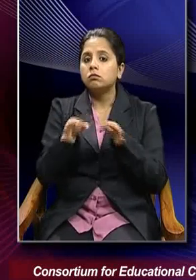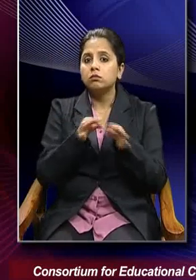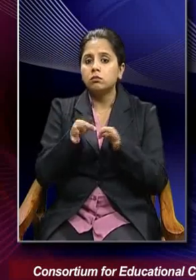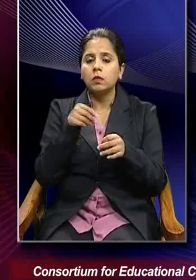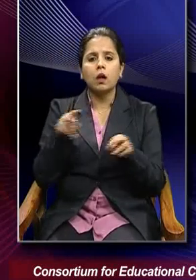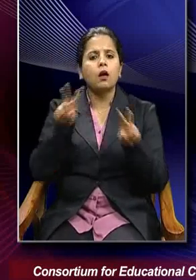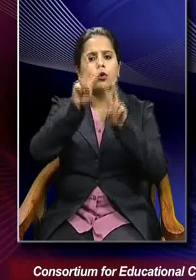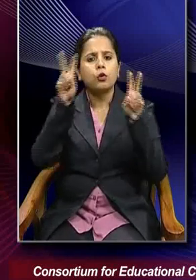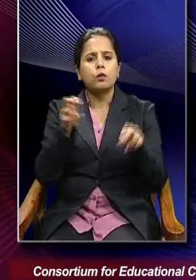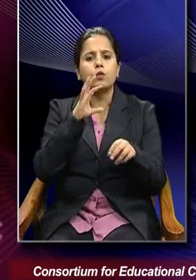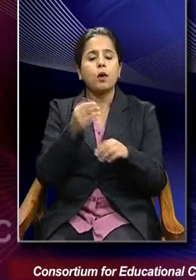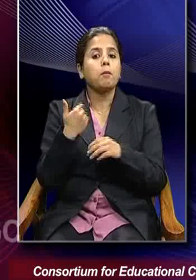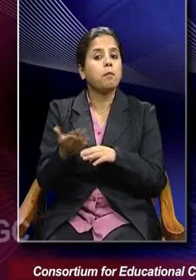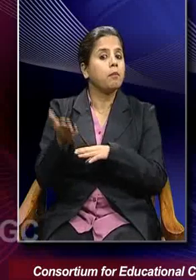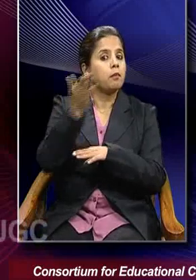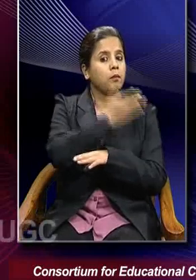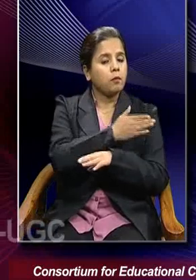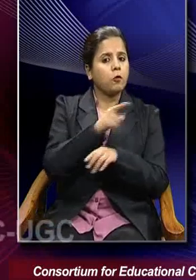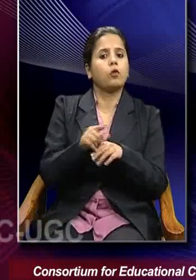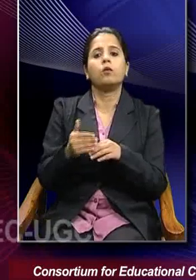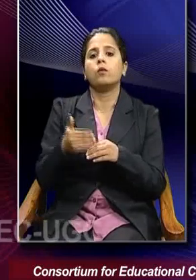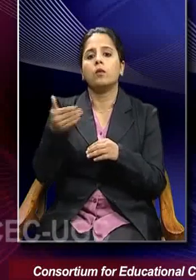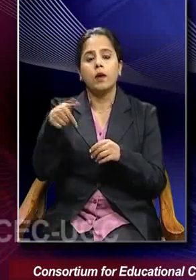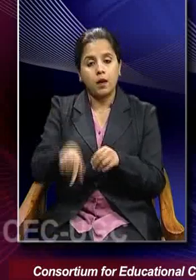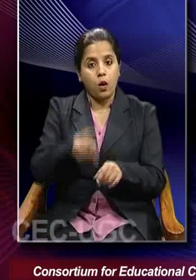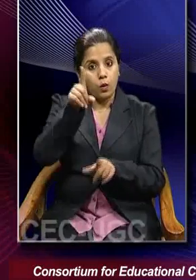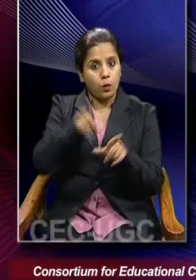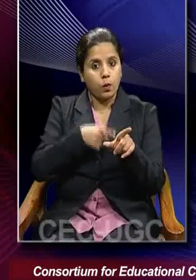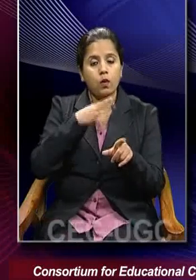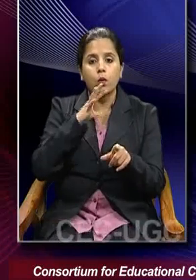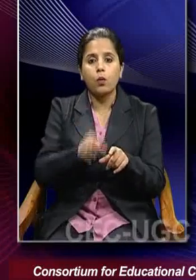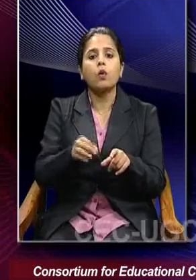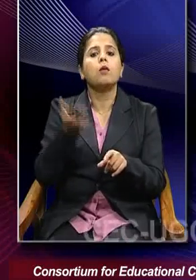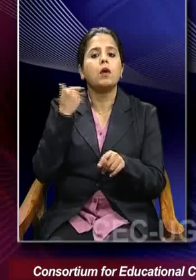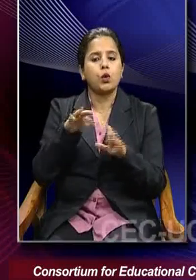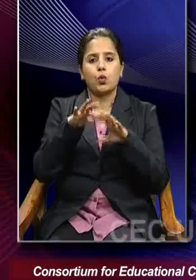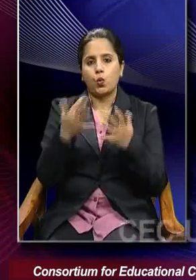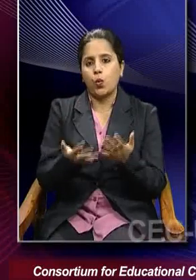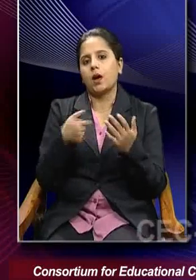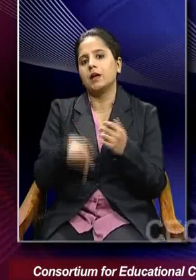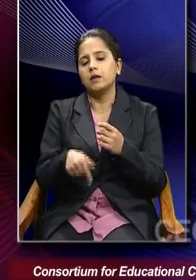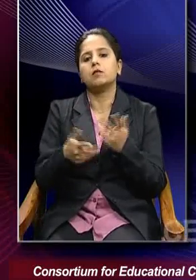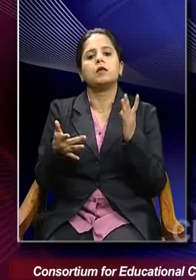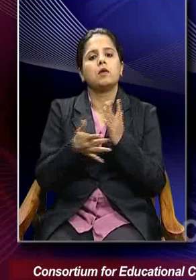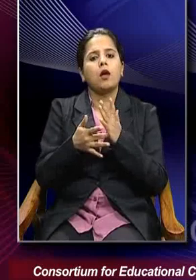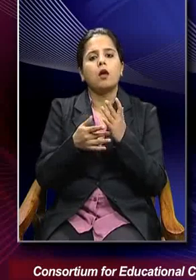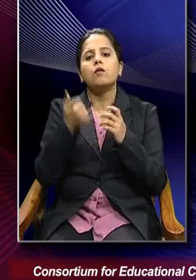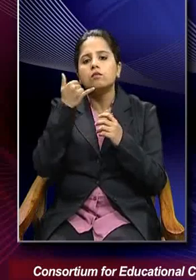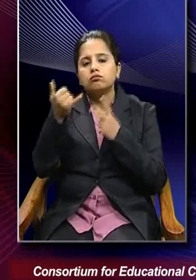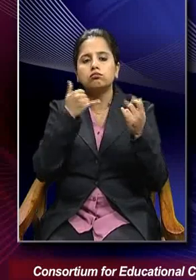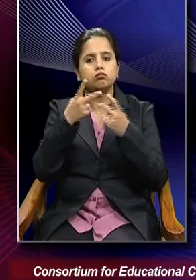the themes of previous and current year for World Telecommunication and